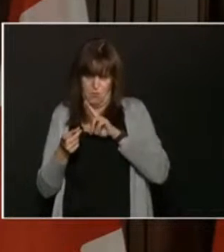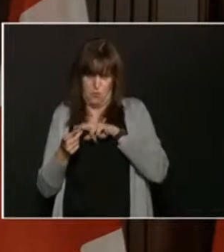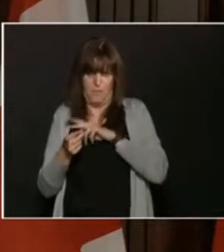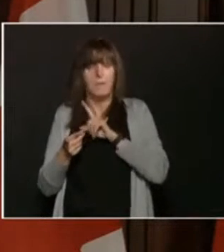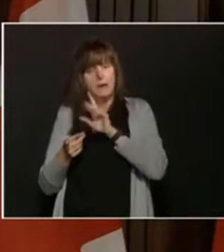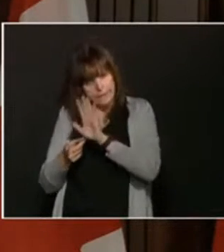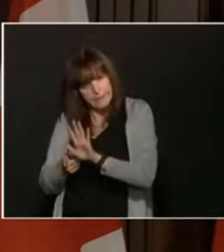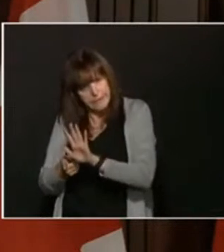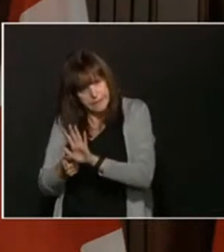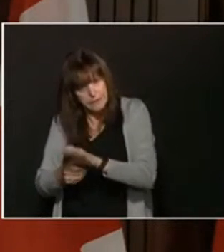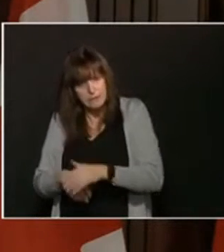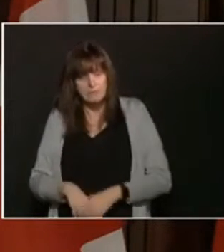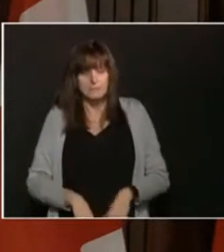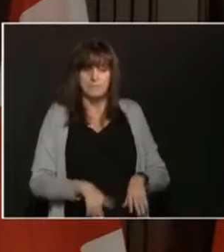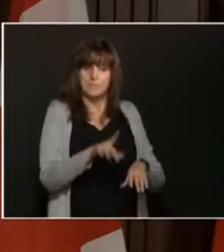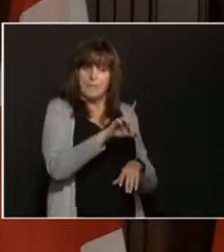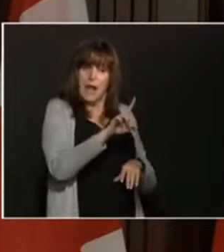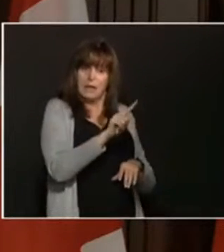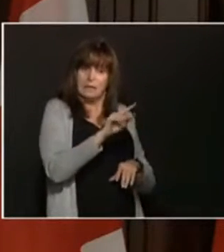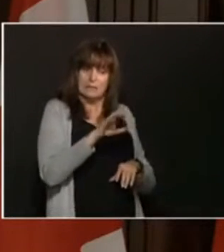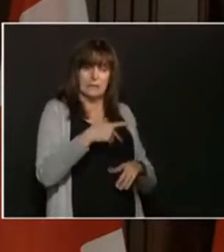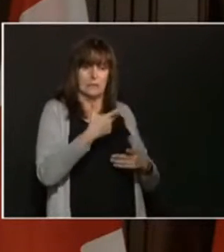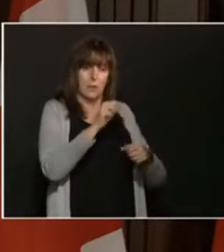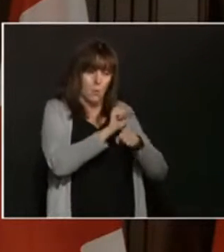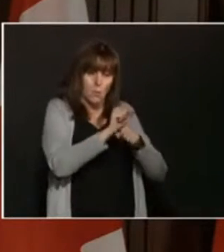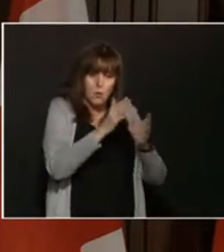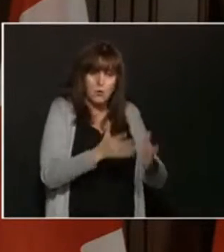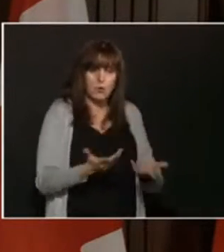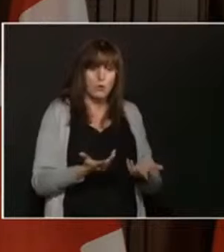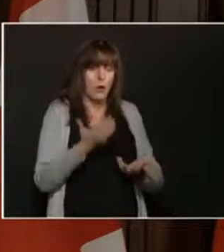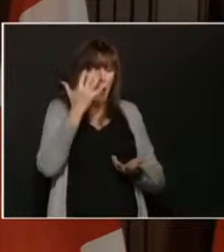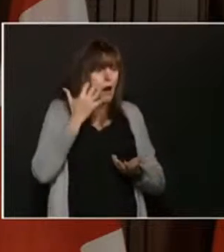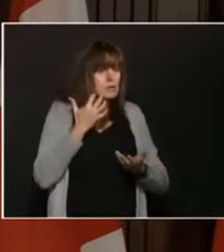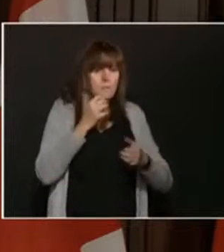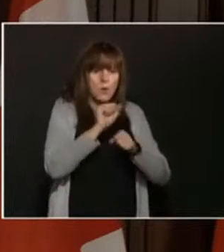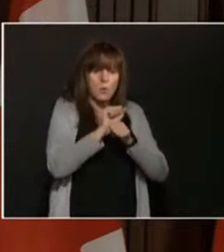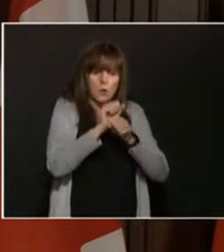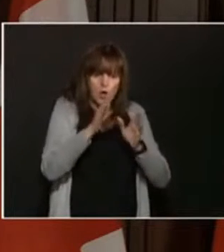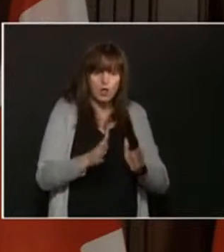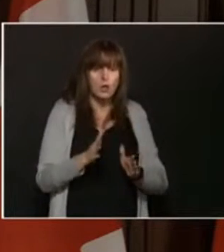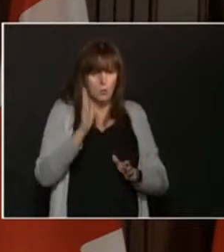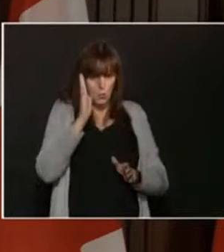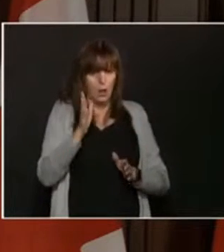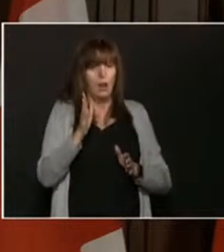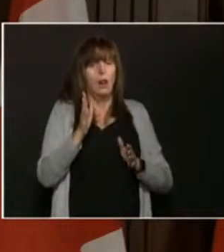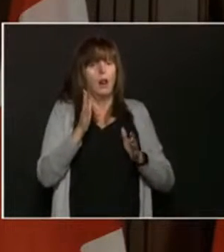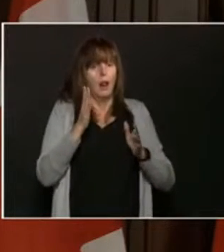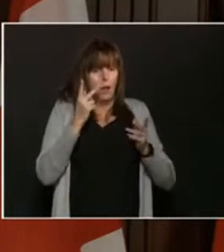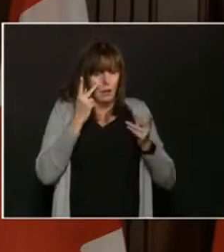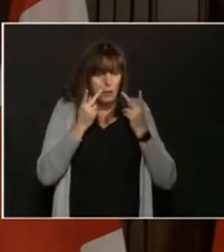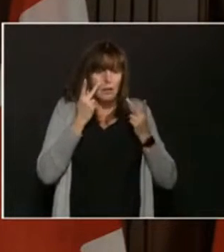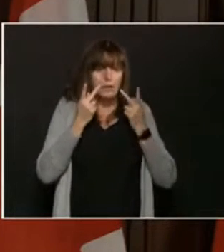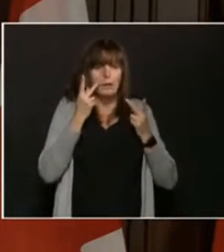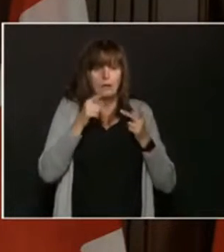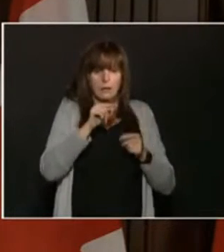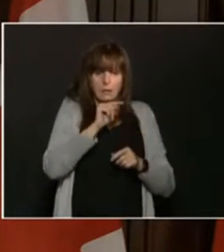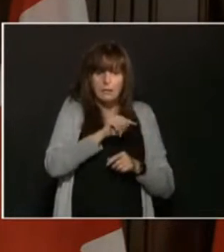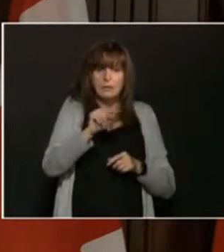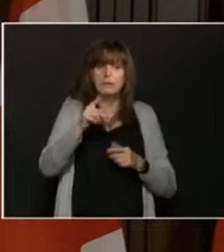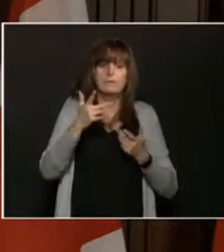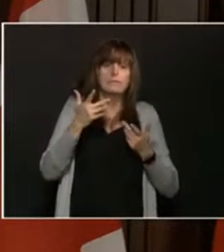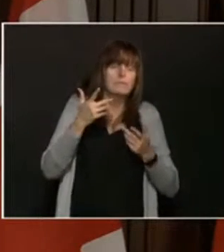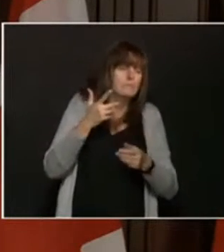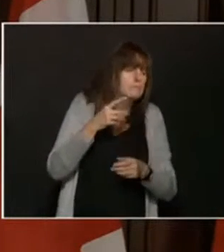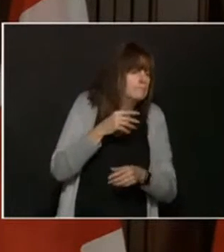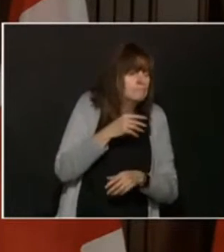workers and hospital workers, particularly who are seeing COVID patients either in the emergency room or the ICU